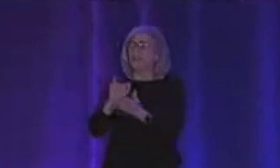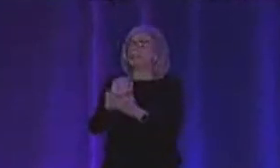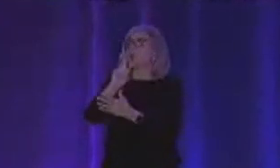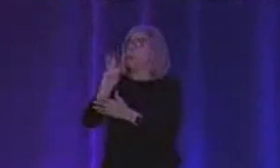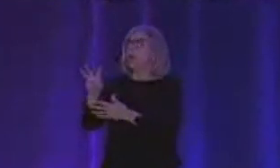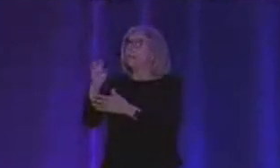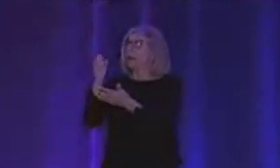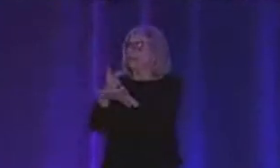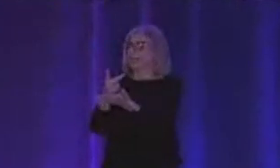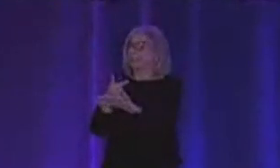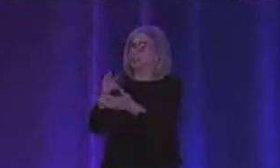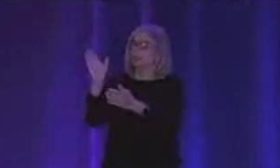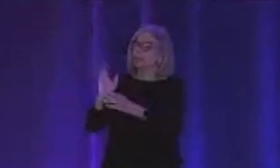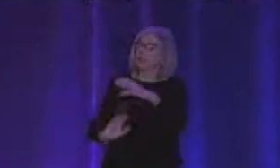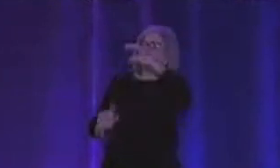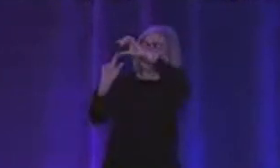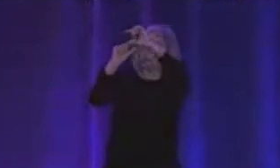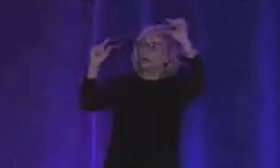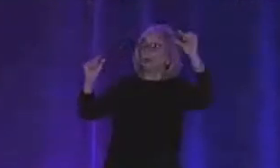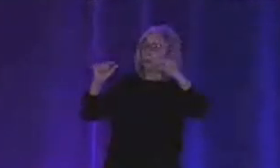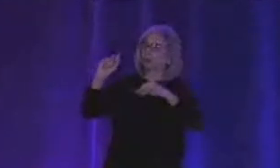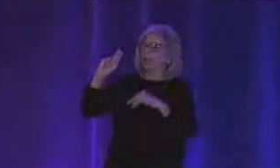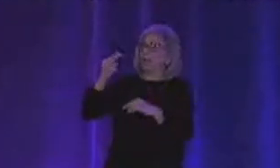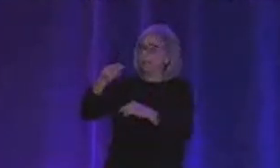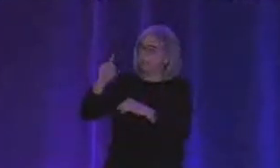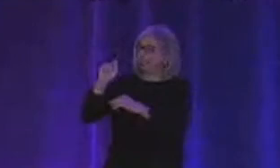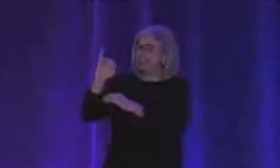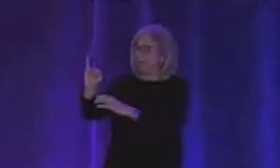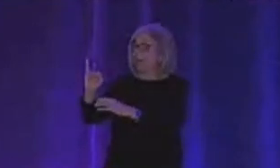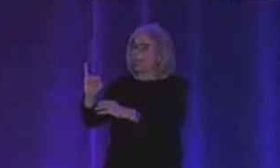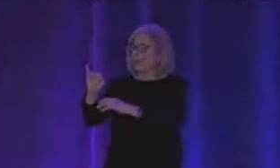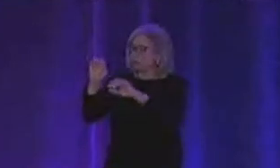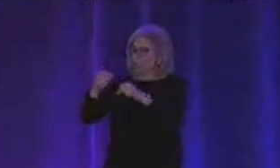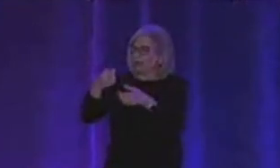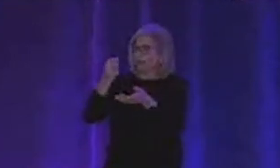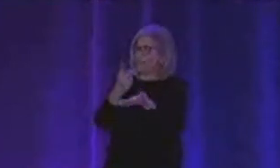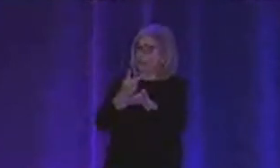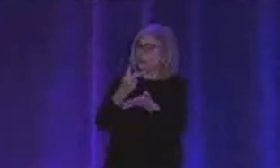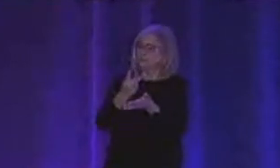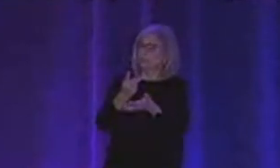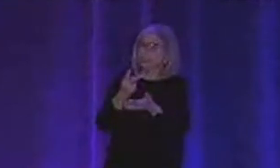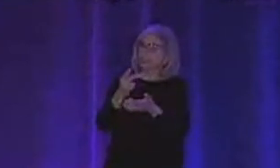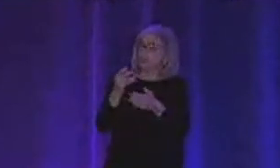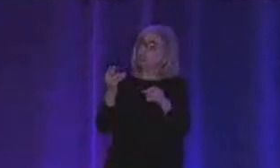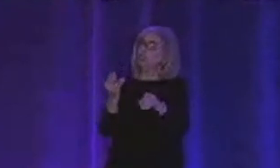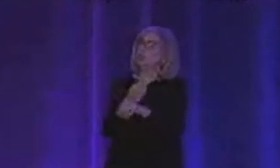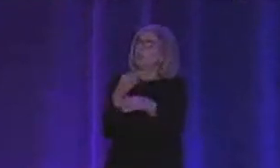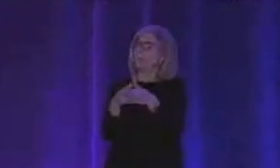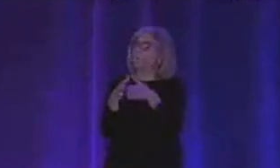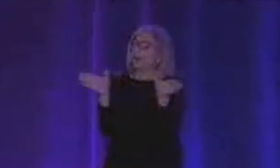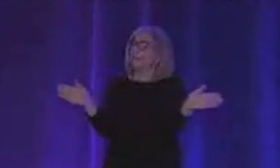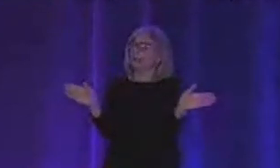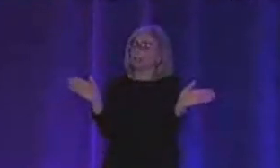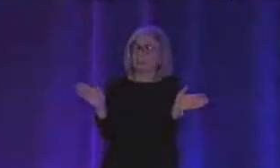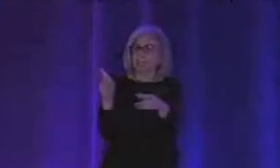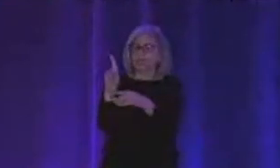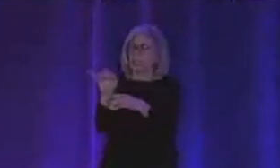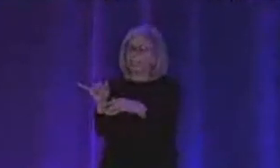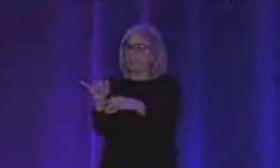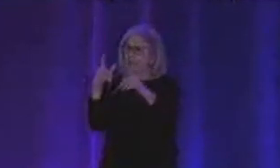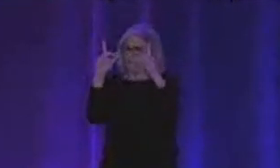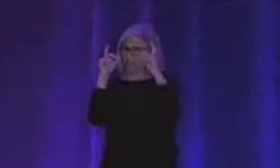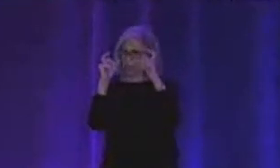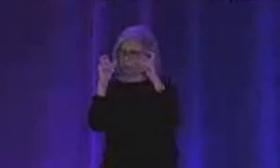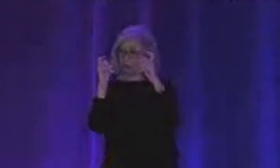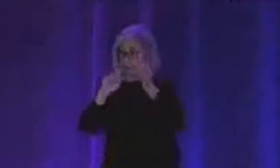authentication, is a browser-based API that allow you to authenticate using public key cryptography. If you don't know what that